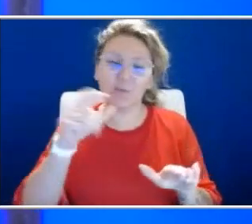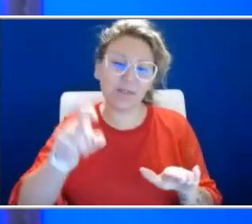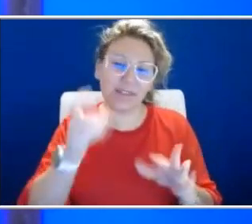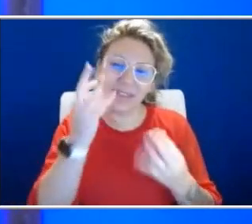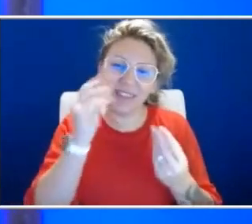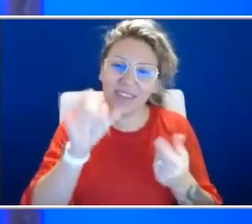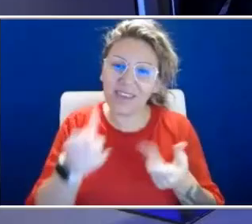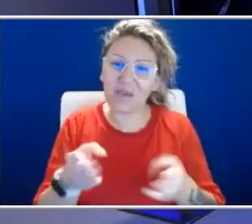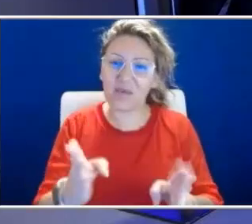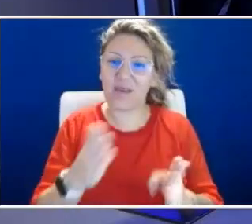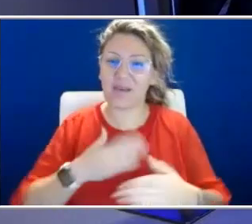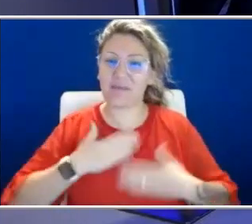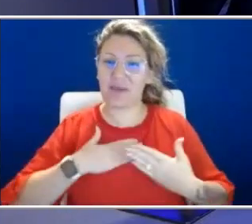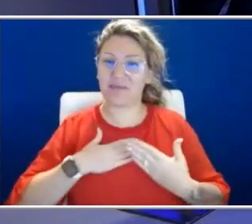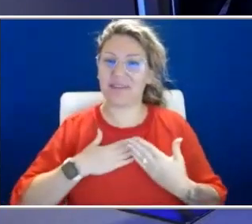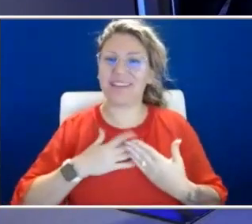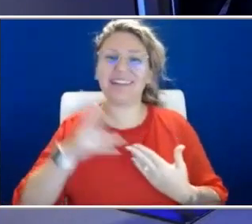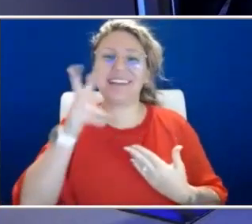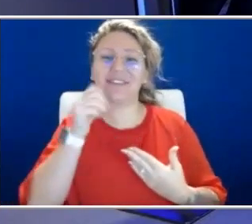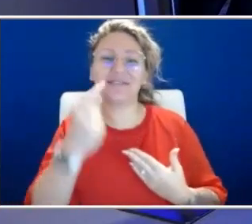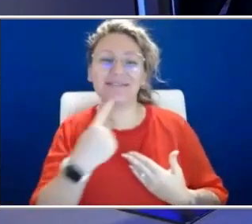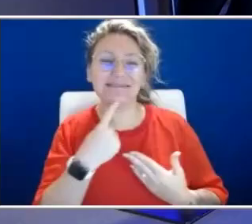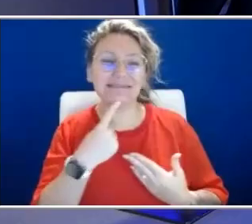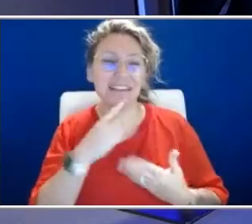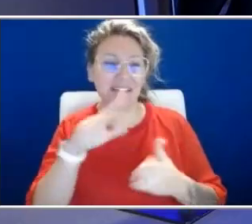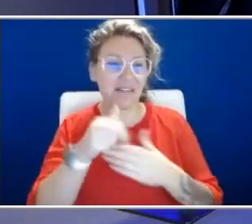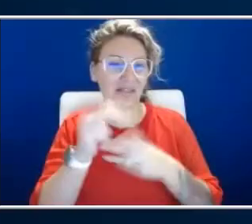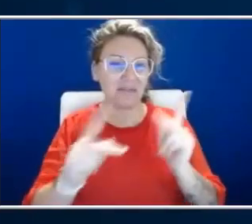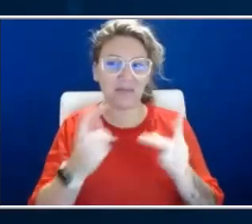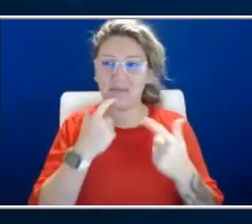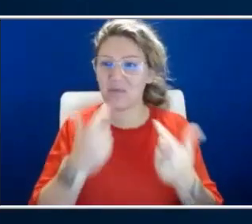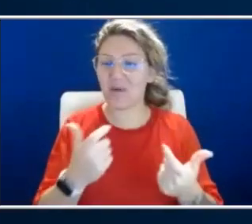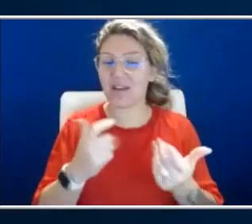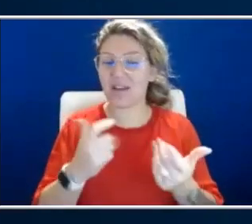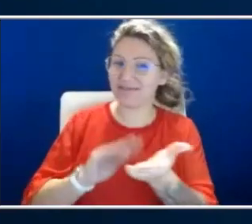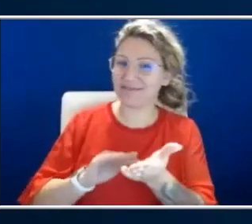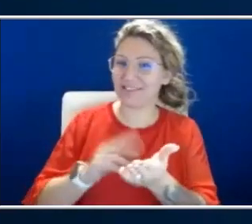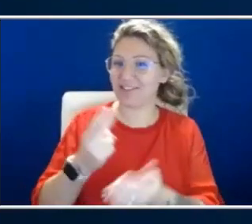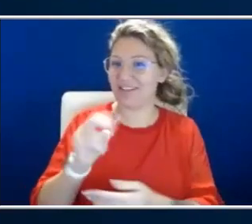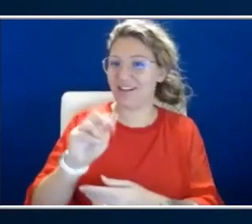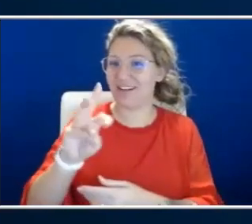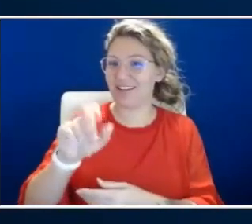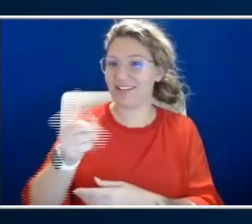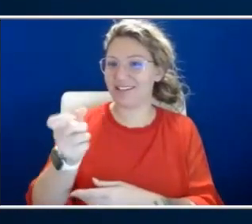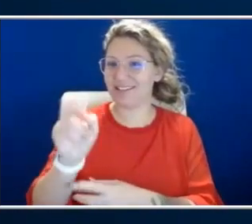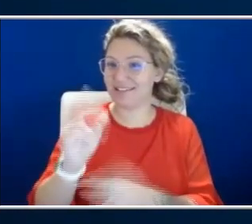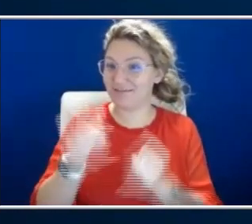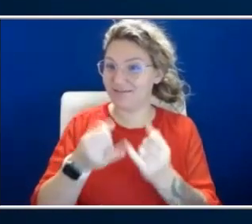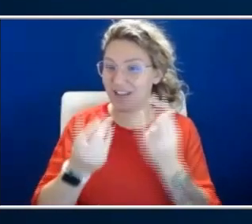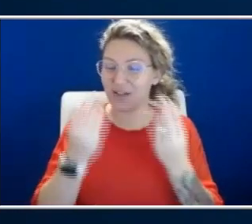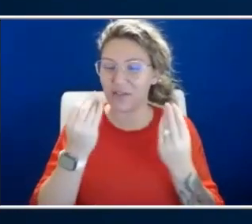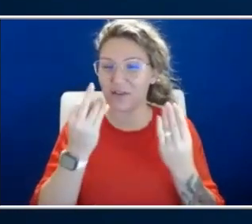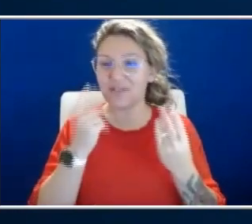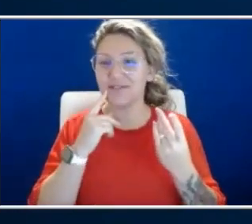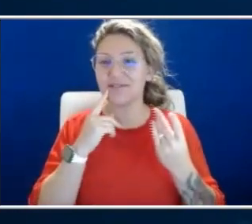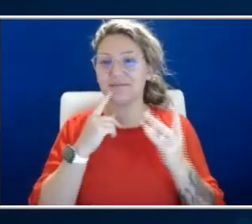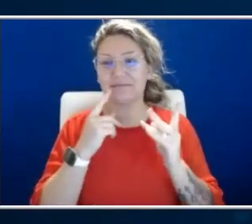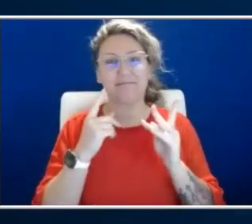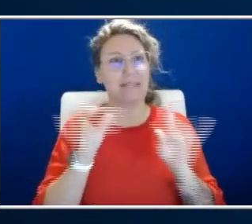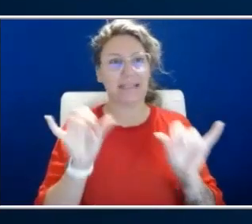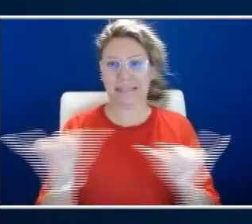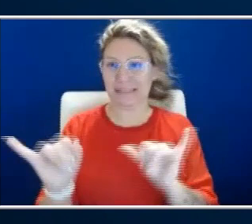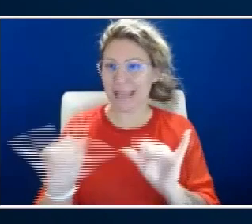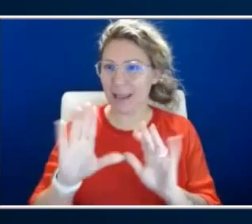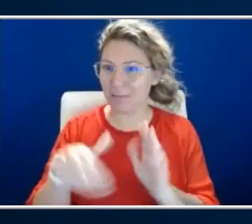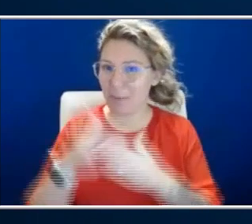hear you saying that to all the people watching. Dr. Hawkinson, what are your final thoughts? Yeah, just again echoing what our guests have said. I think